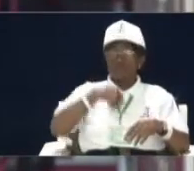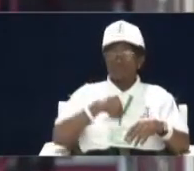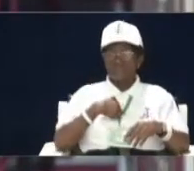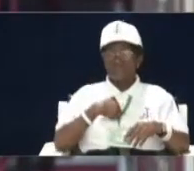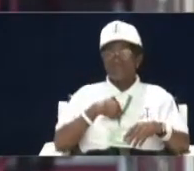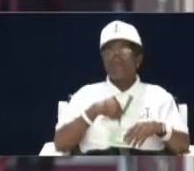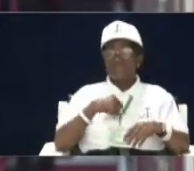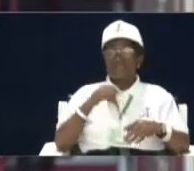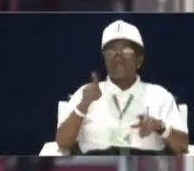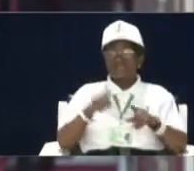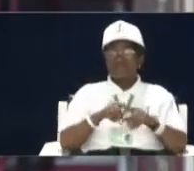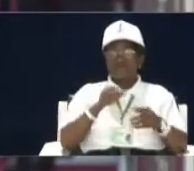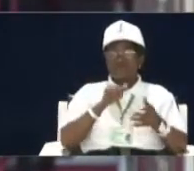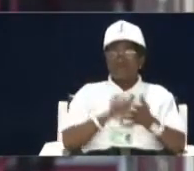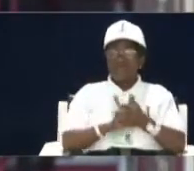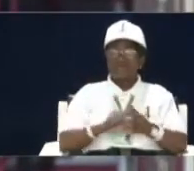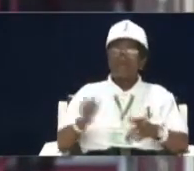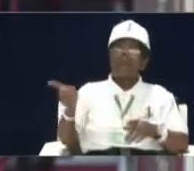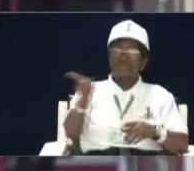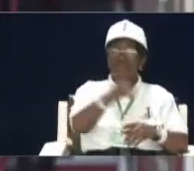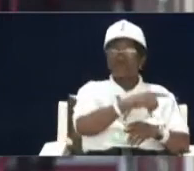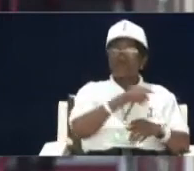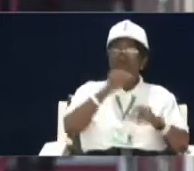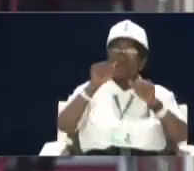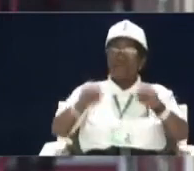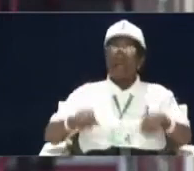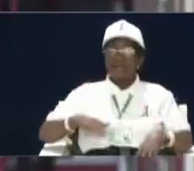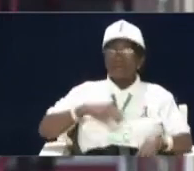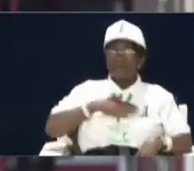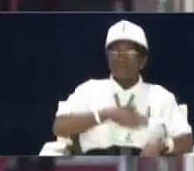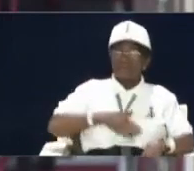so that you can please God.